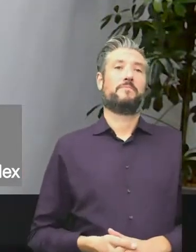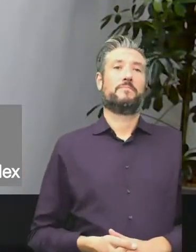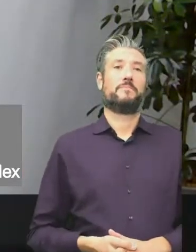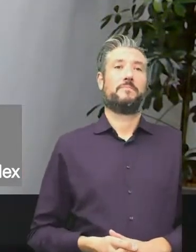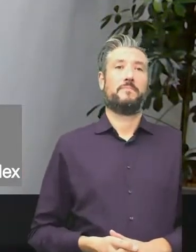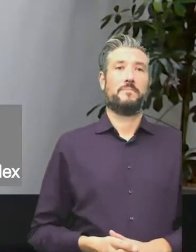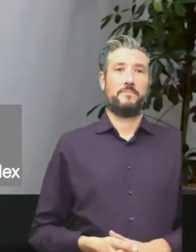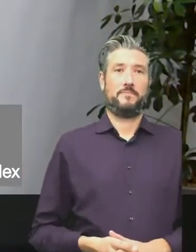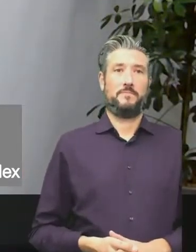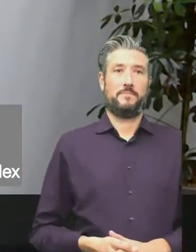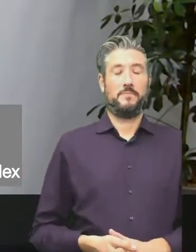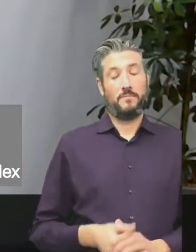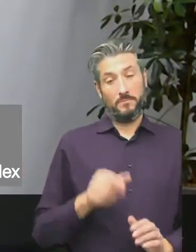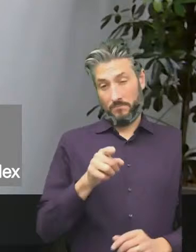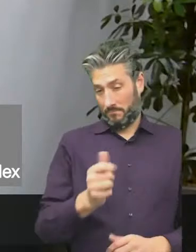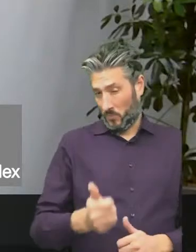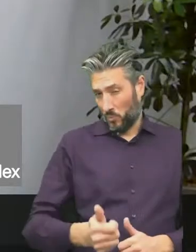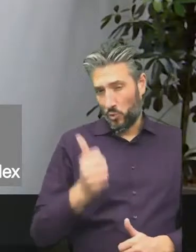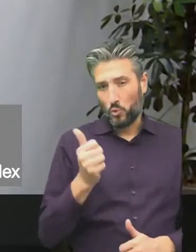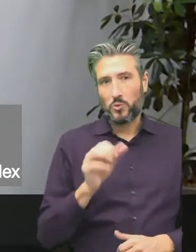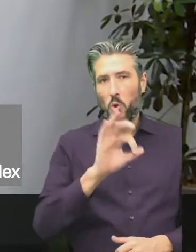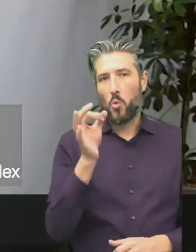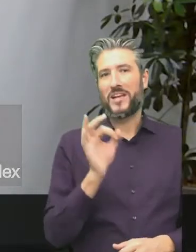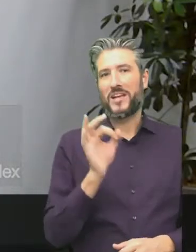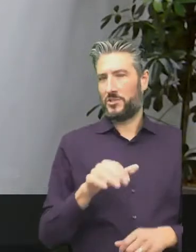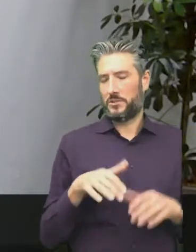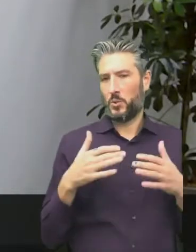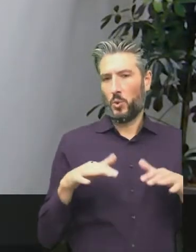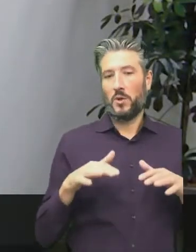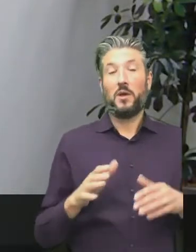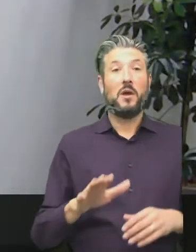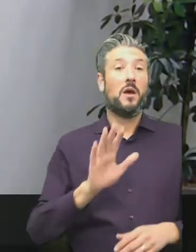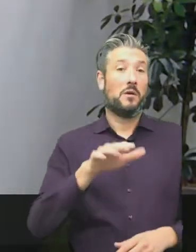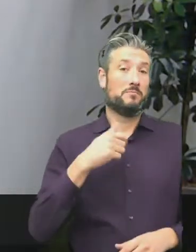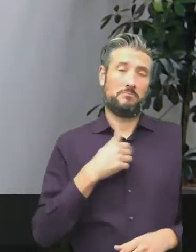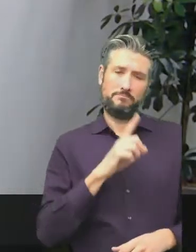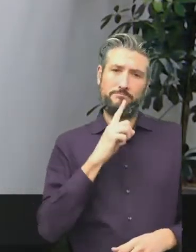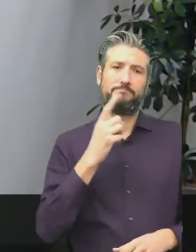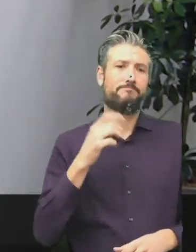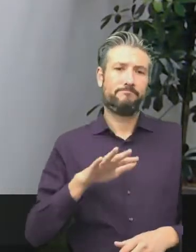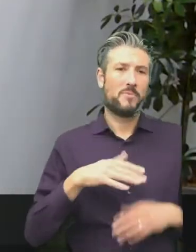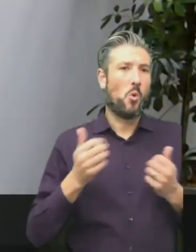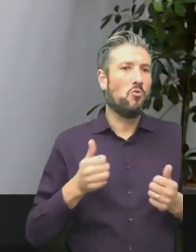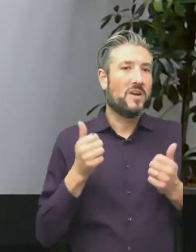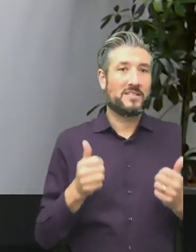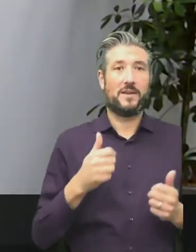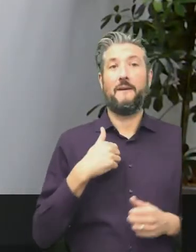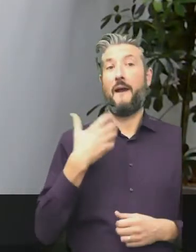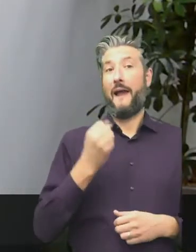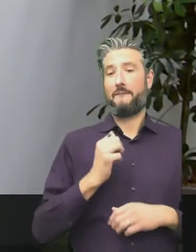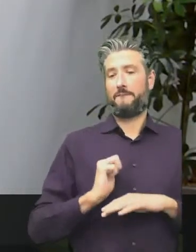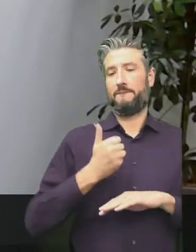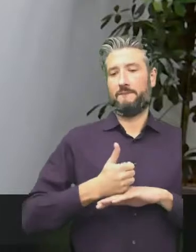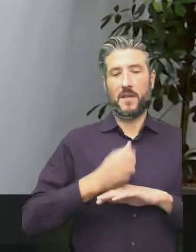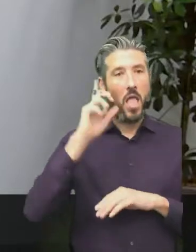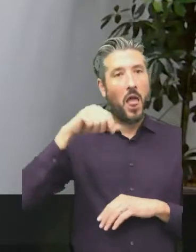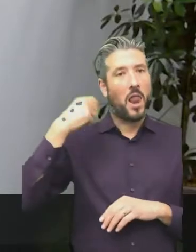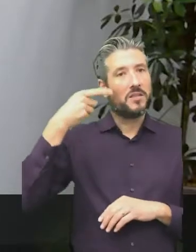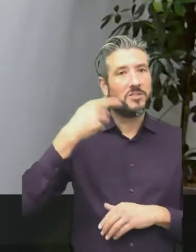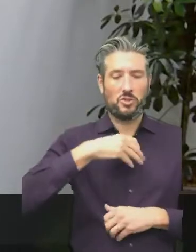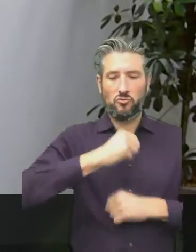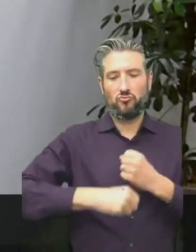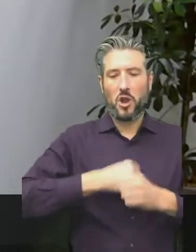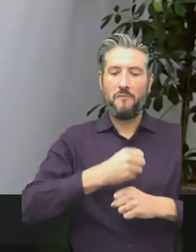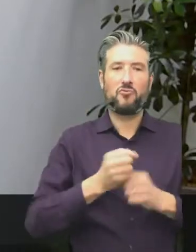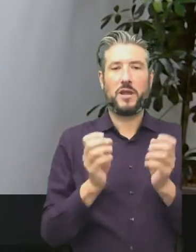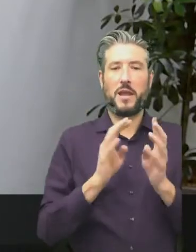That's a cracking question, thank you. So as I explained, one of the things that I've set up is the London Recovery Board, which I co-chair with the chair of the London councils.